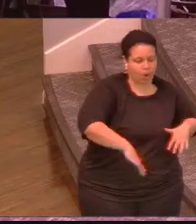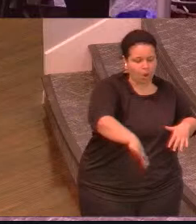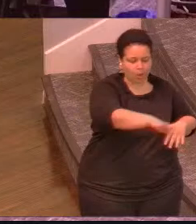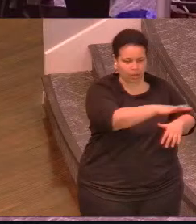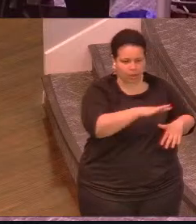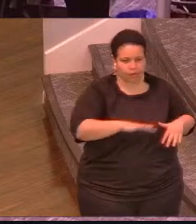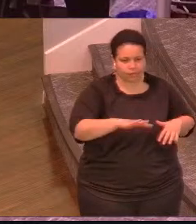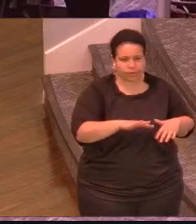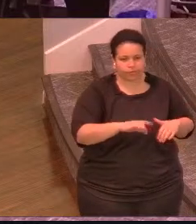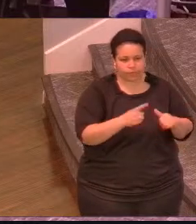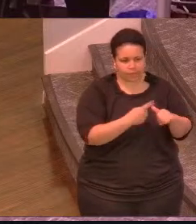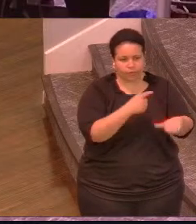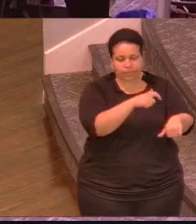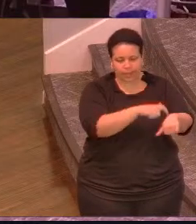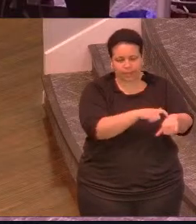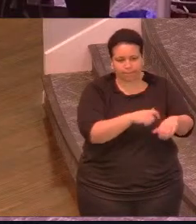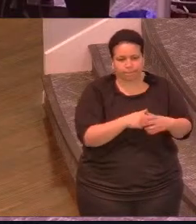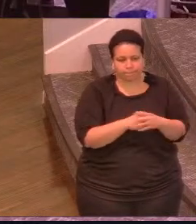first round.